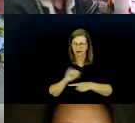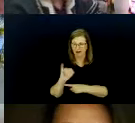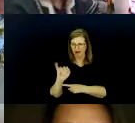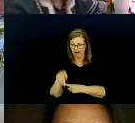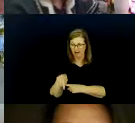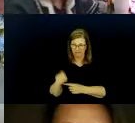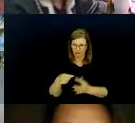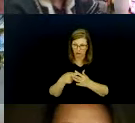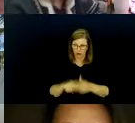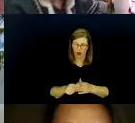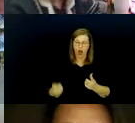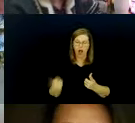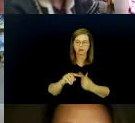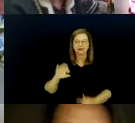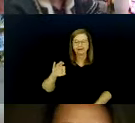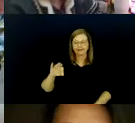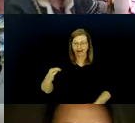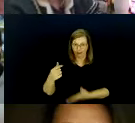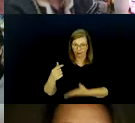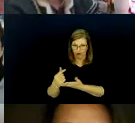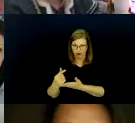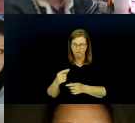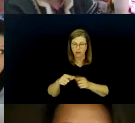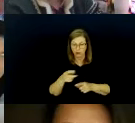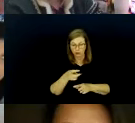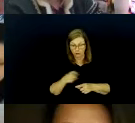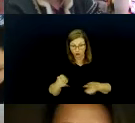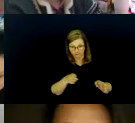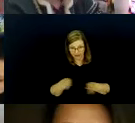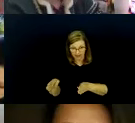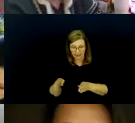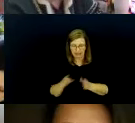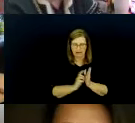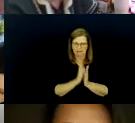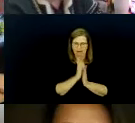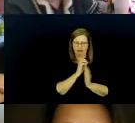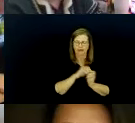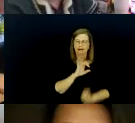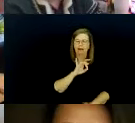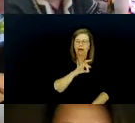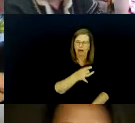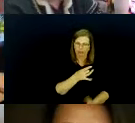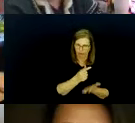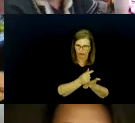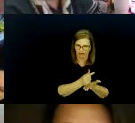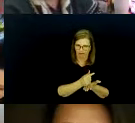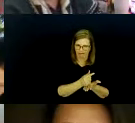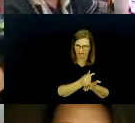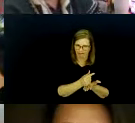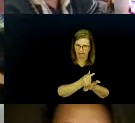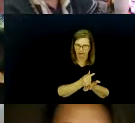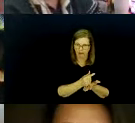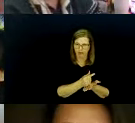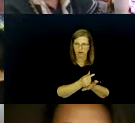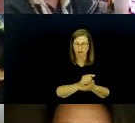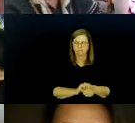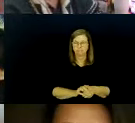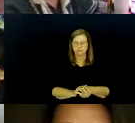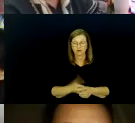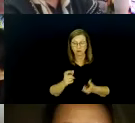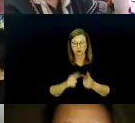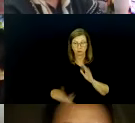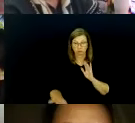until 9th grade, but the transition plan's developed in 8th grade. So if you want to reach out to me,